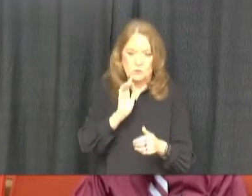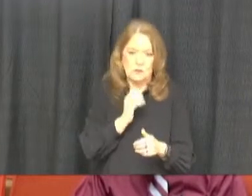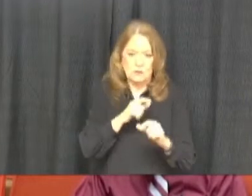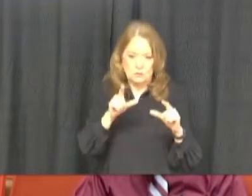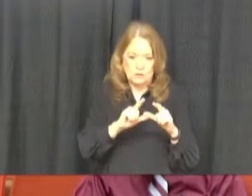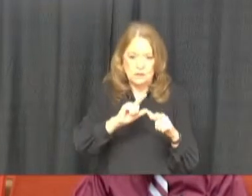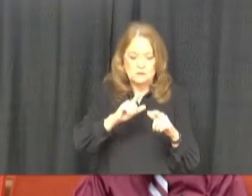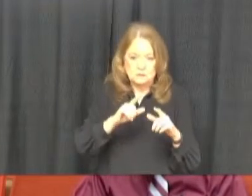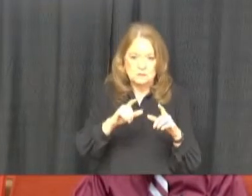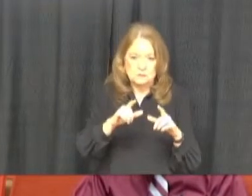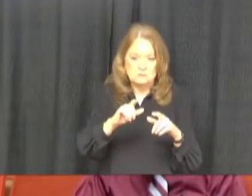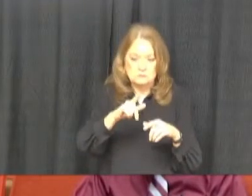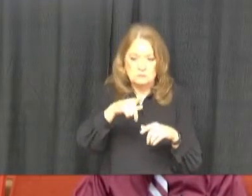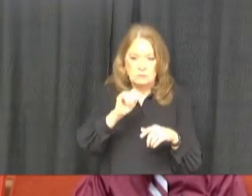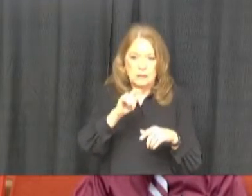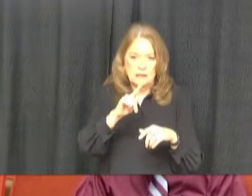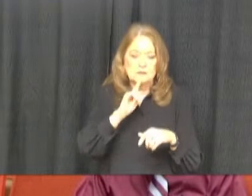installed.